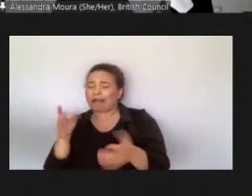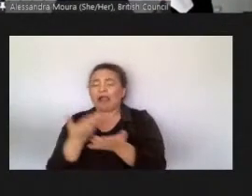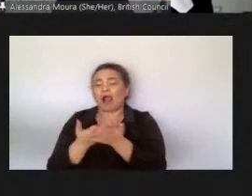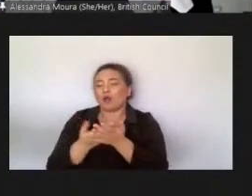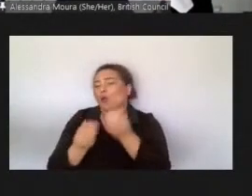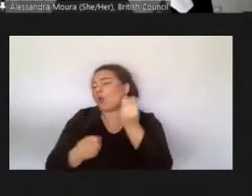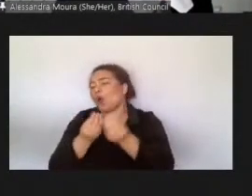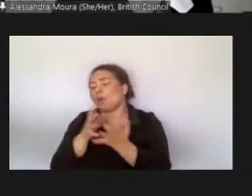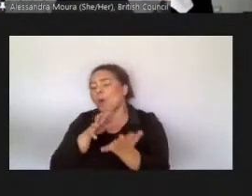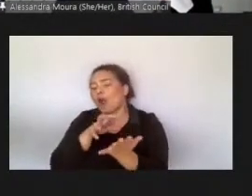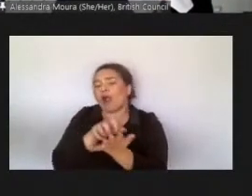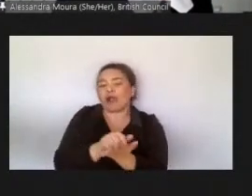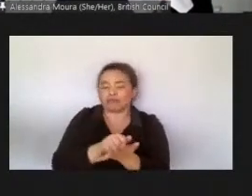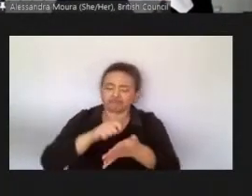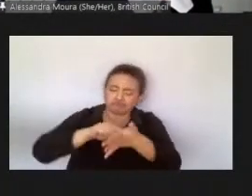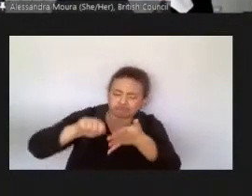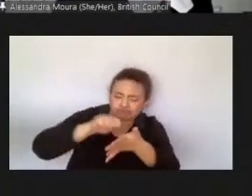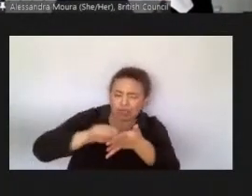work.